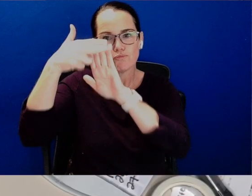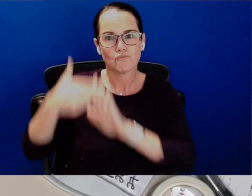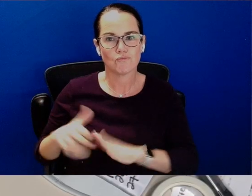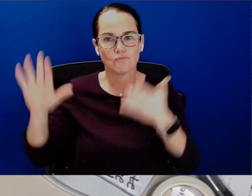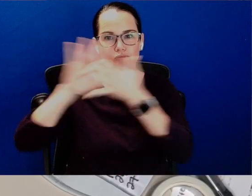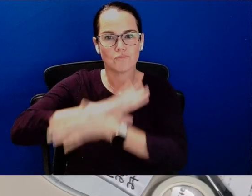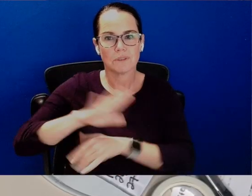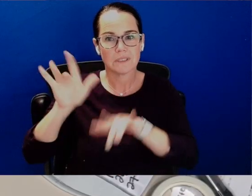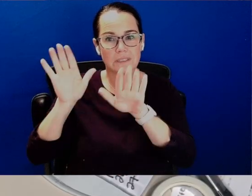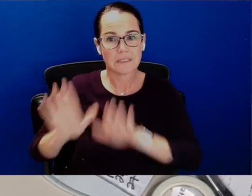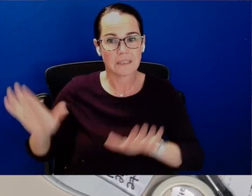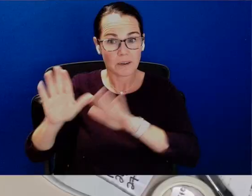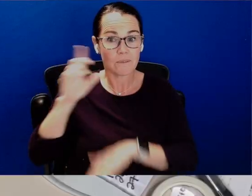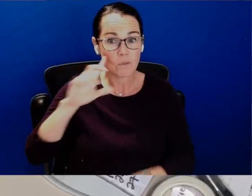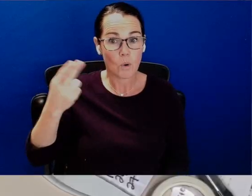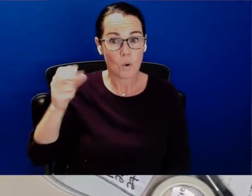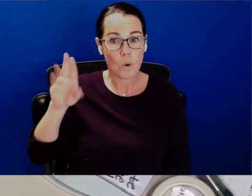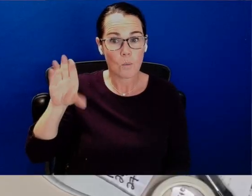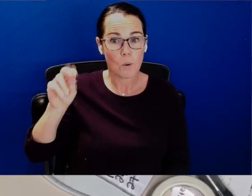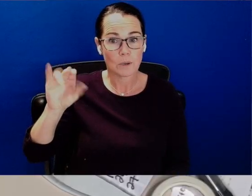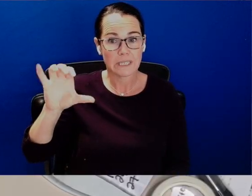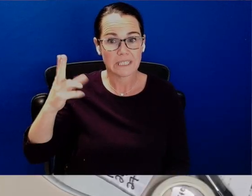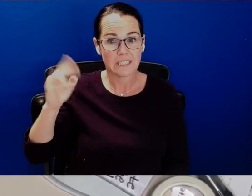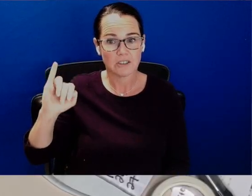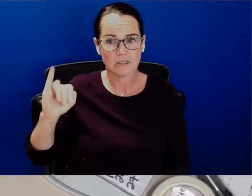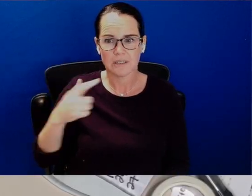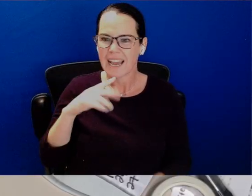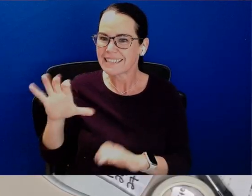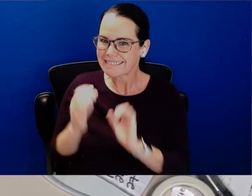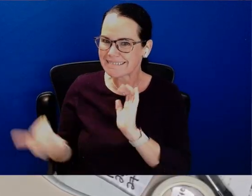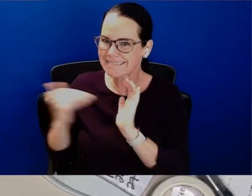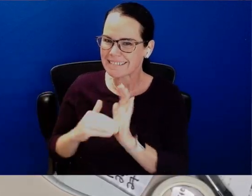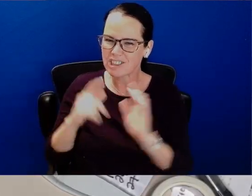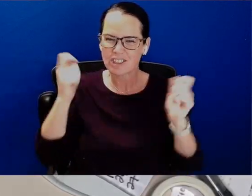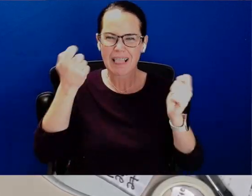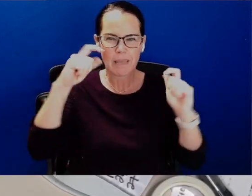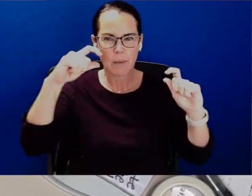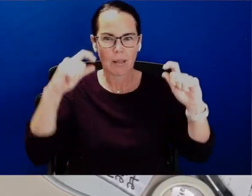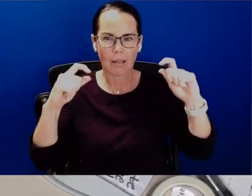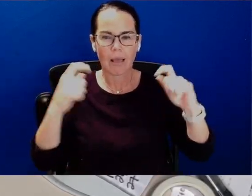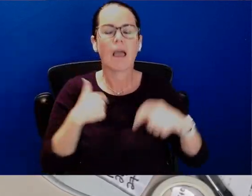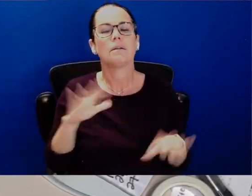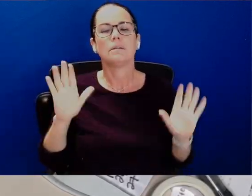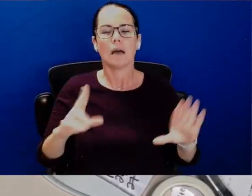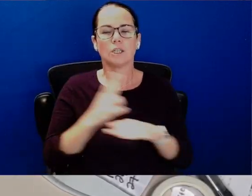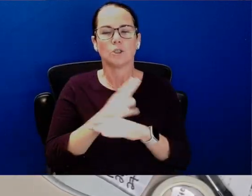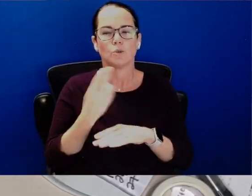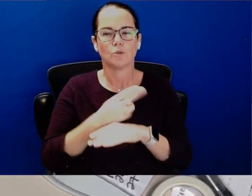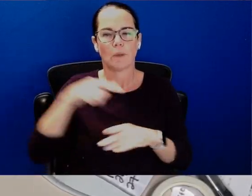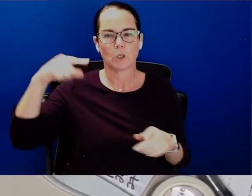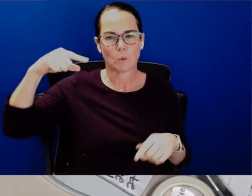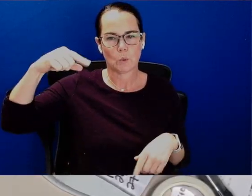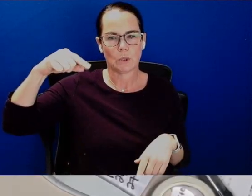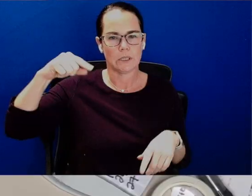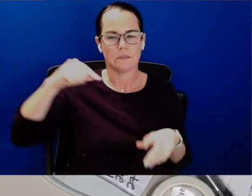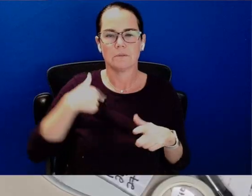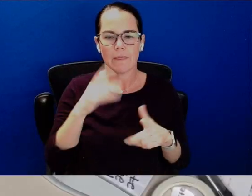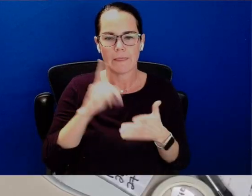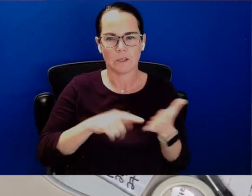Sunday in the Hobonichi. I did it again, just a little bit off. I need to be using my tweezers is what I need to be